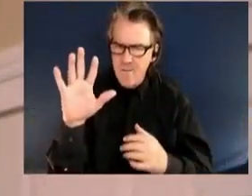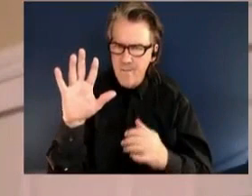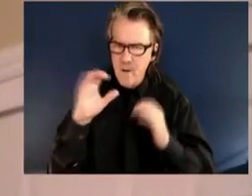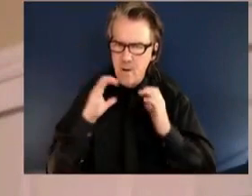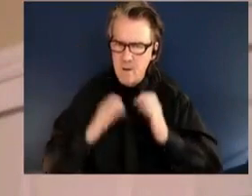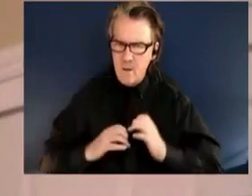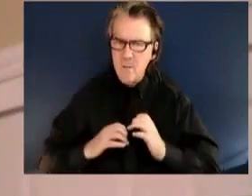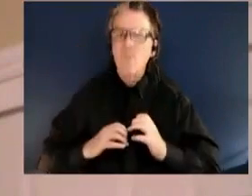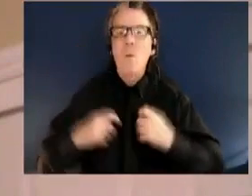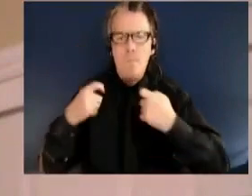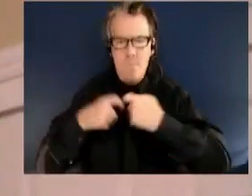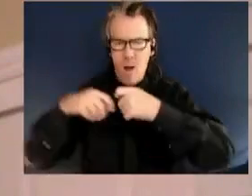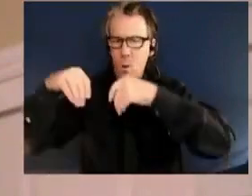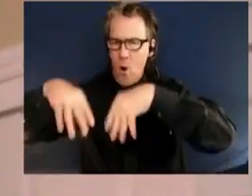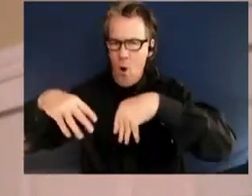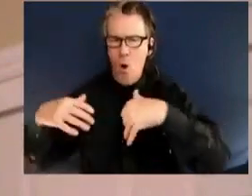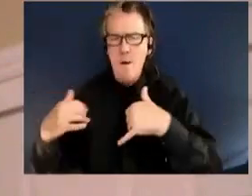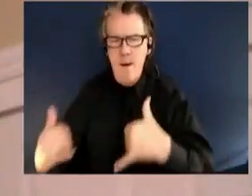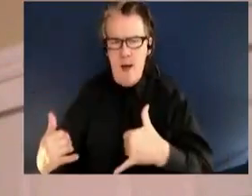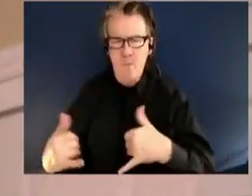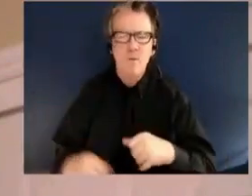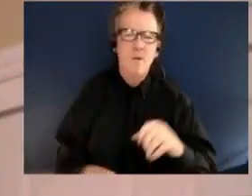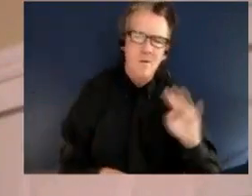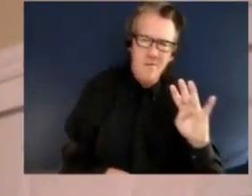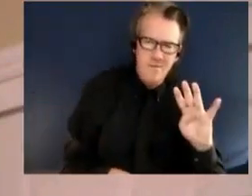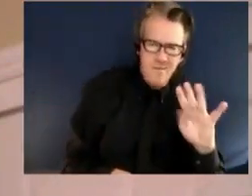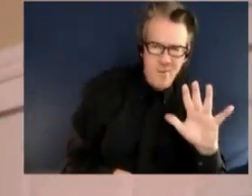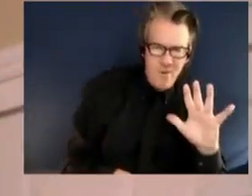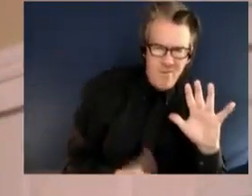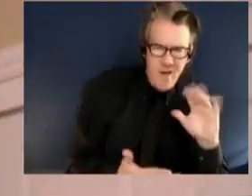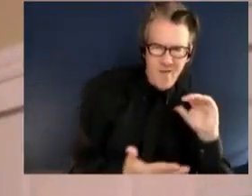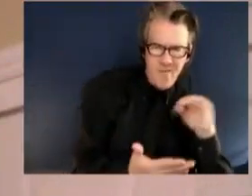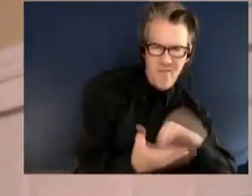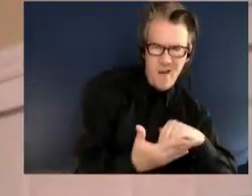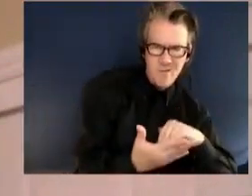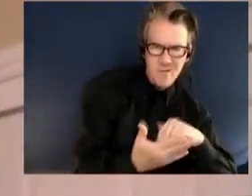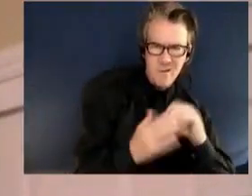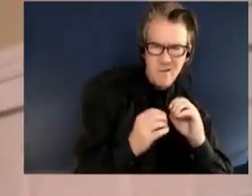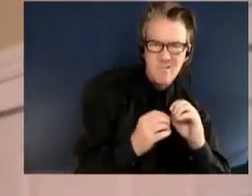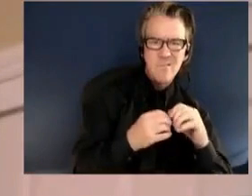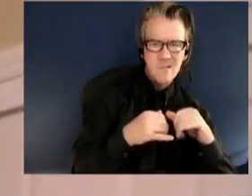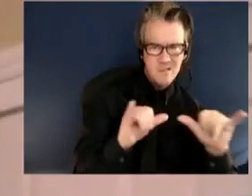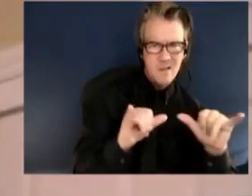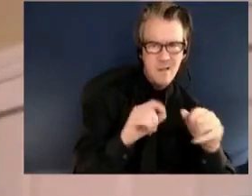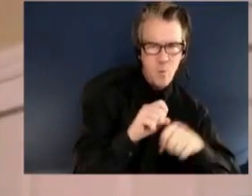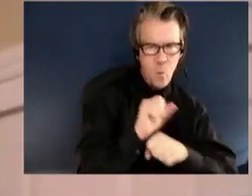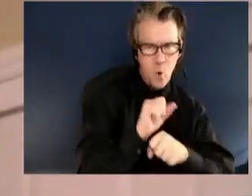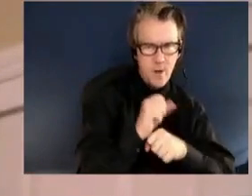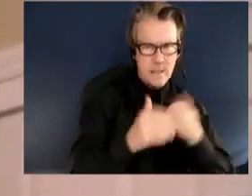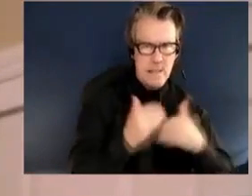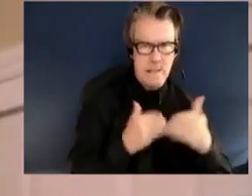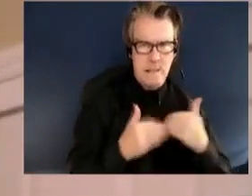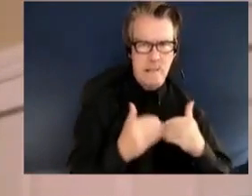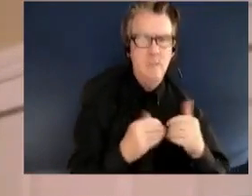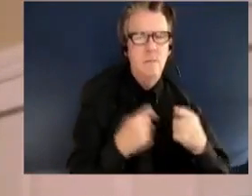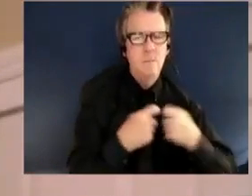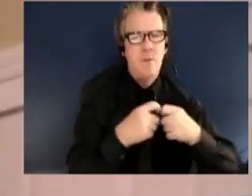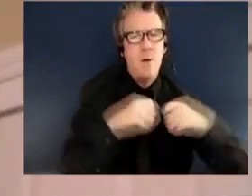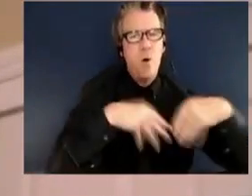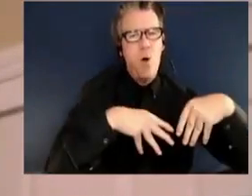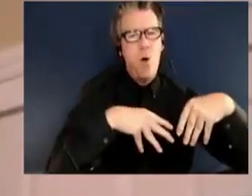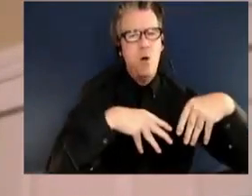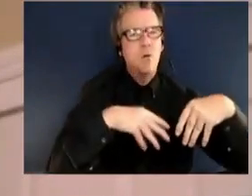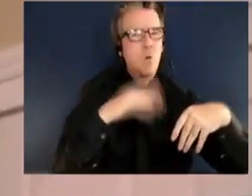45,000 customers who are still without power. We're working to restore power to most of those customers by tonight. We expect that we could